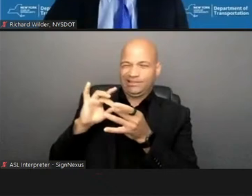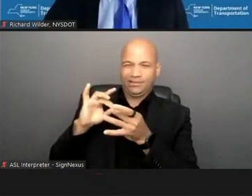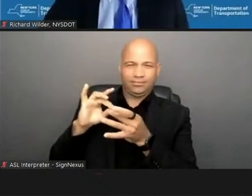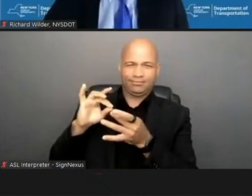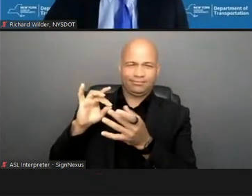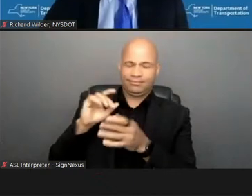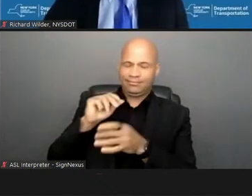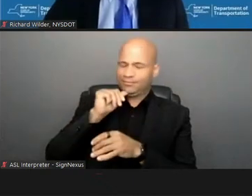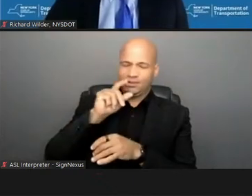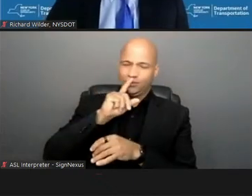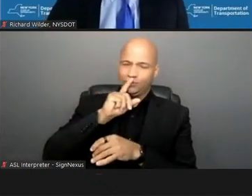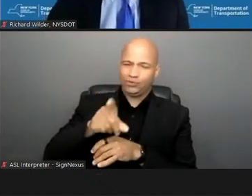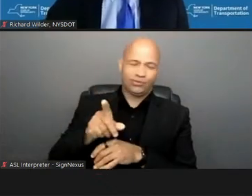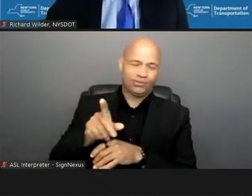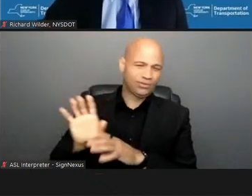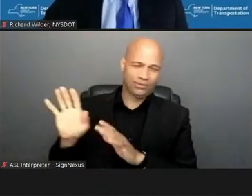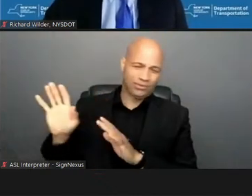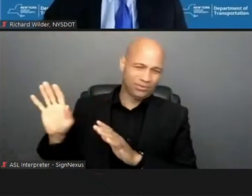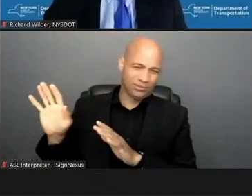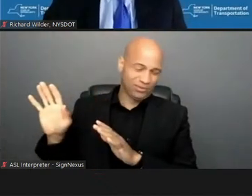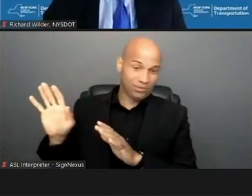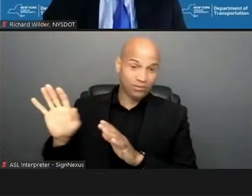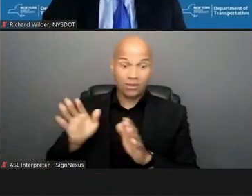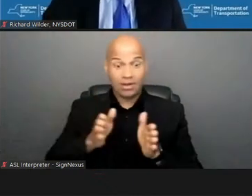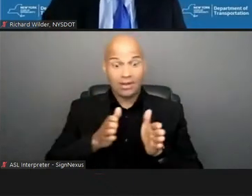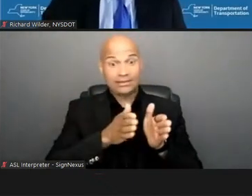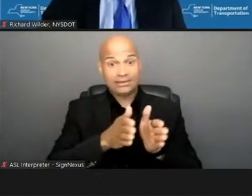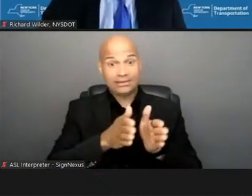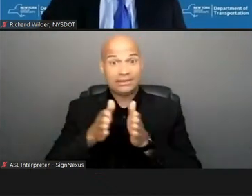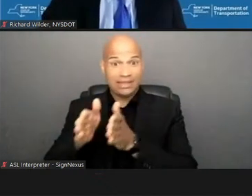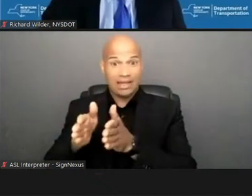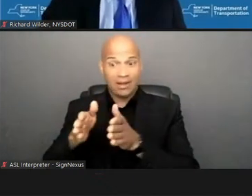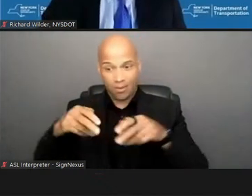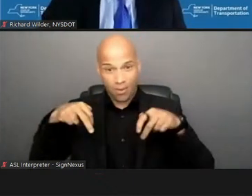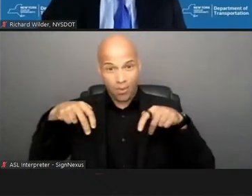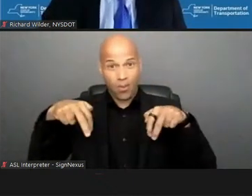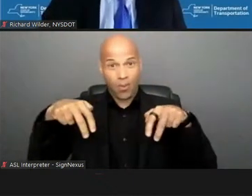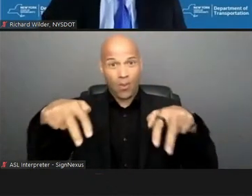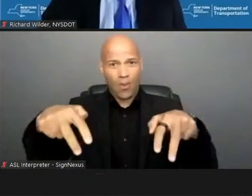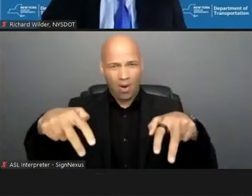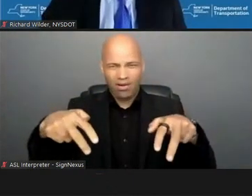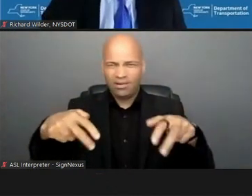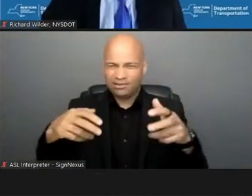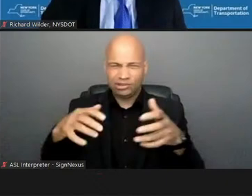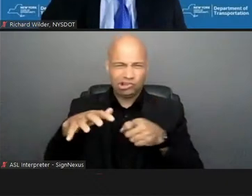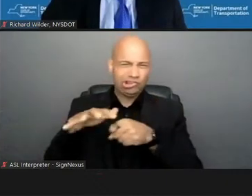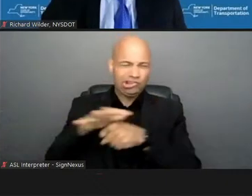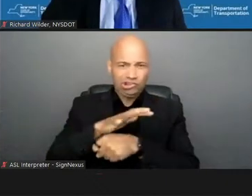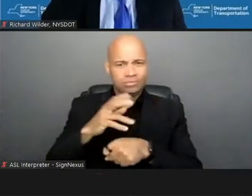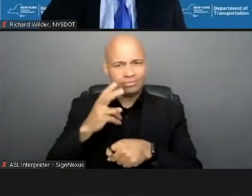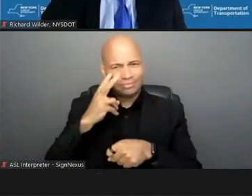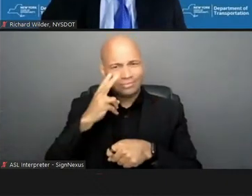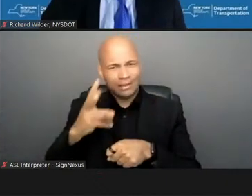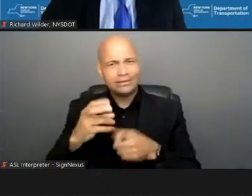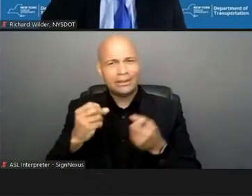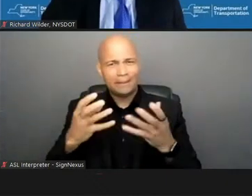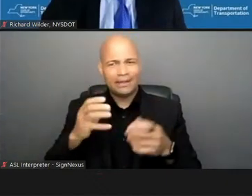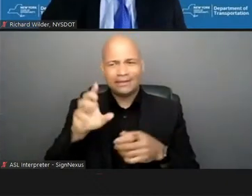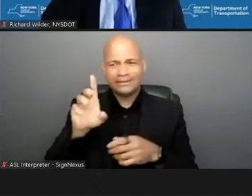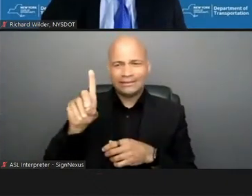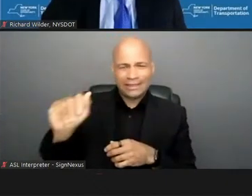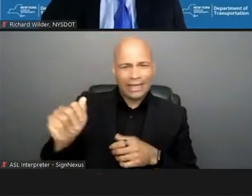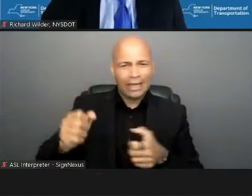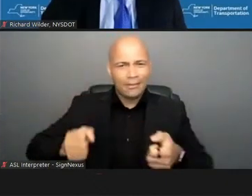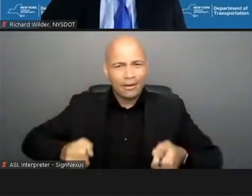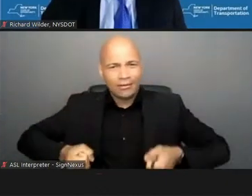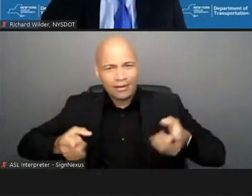untrue in fact sidewalks are so congested that I regularly see Wheelchairs and and elderly and disabled people in the